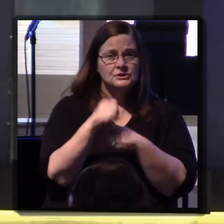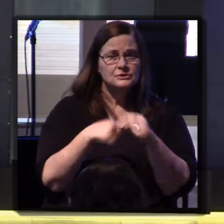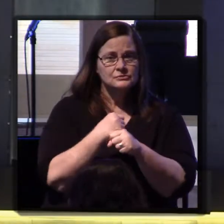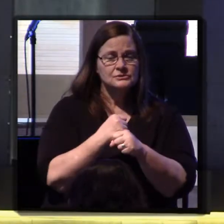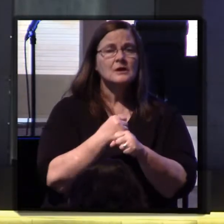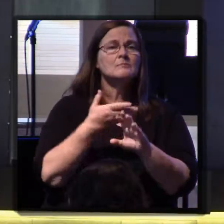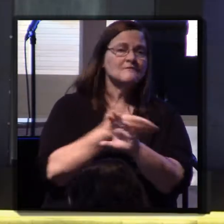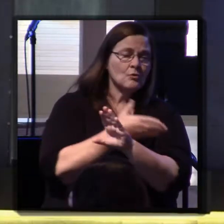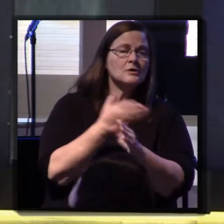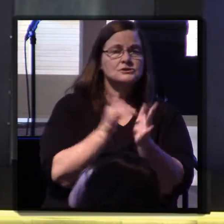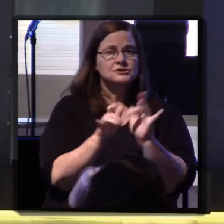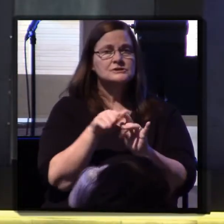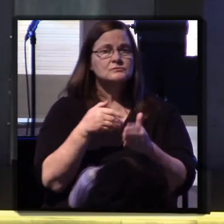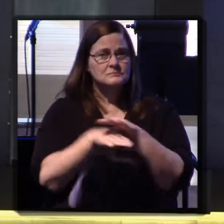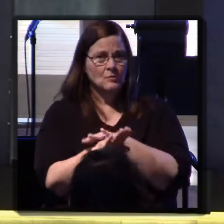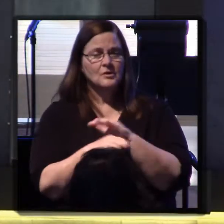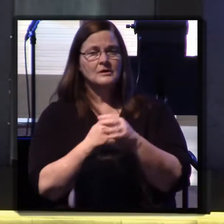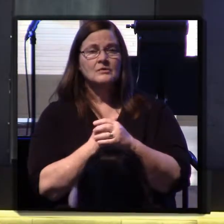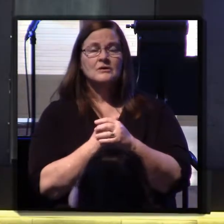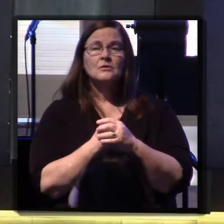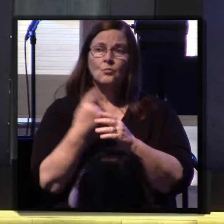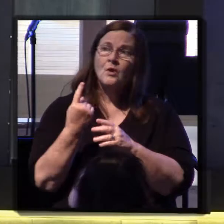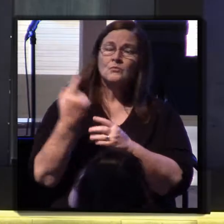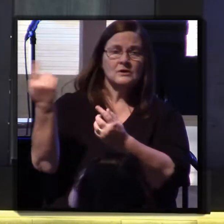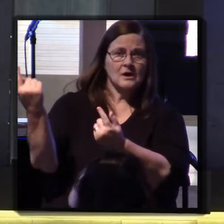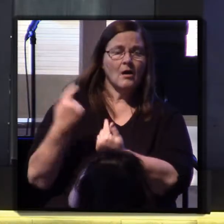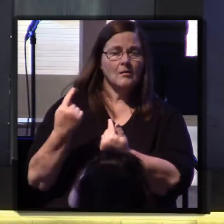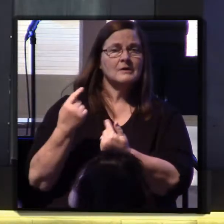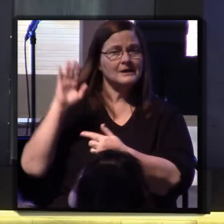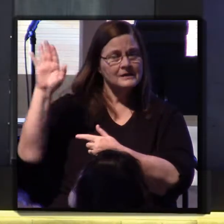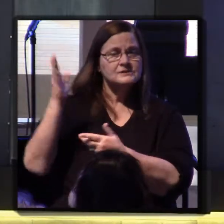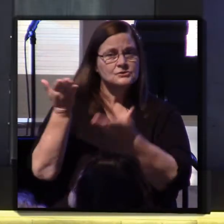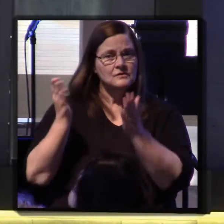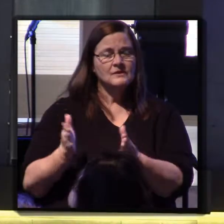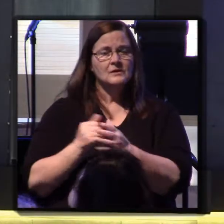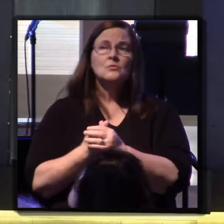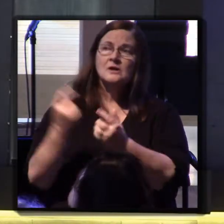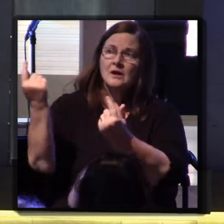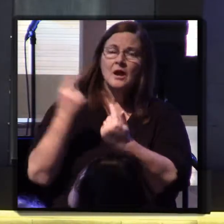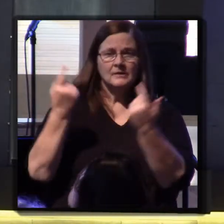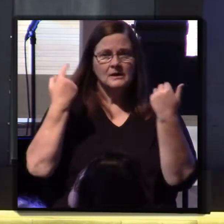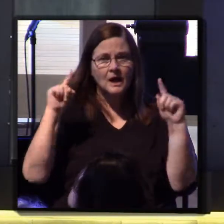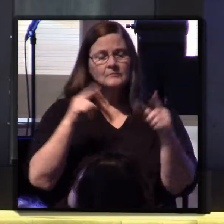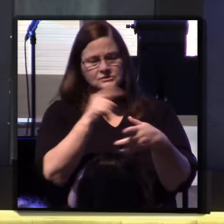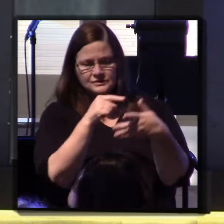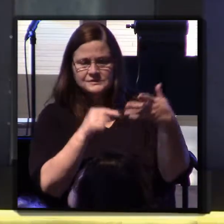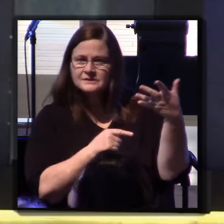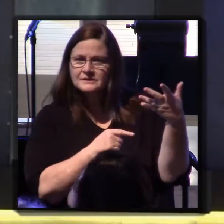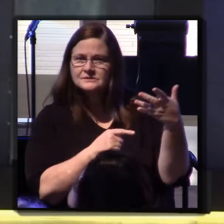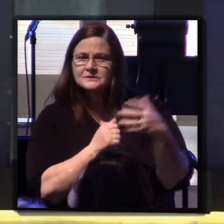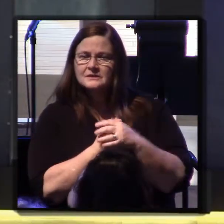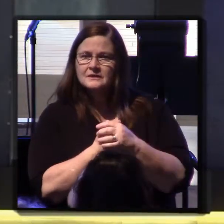promised over 700 years before Jesus walked the earth that one would come, his arm,